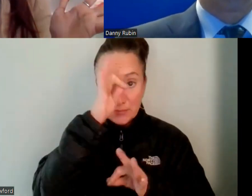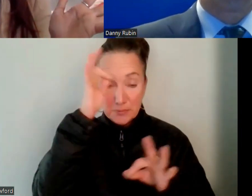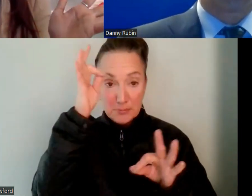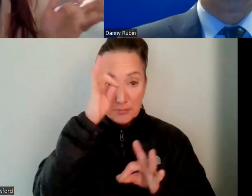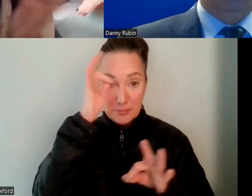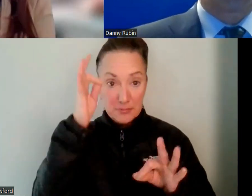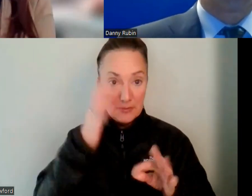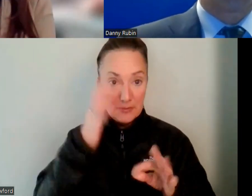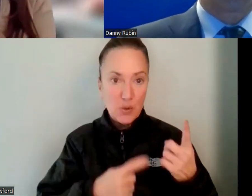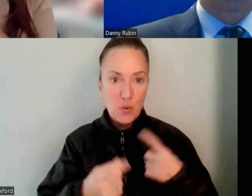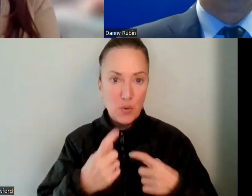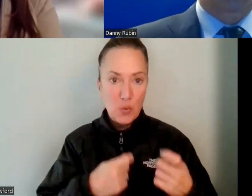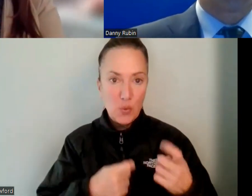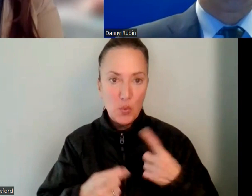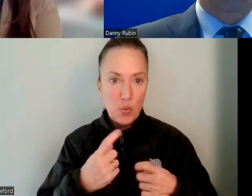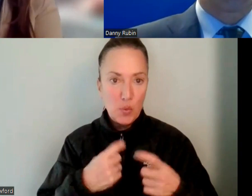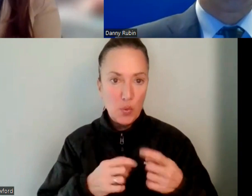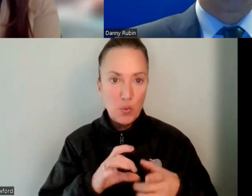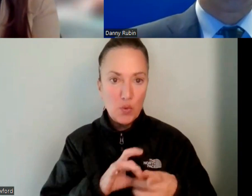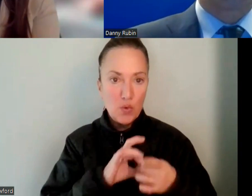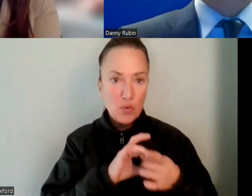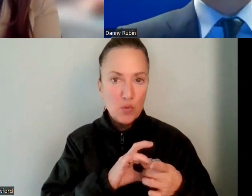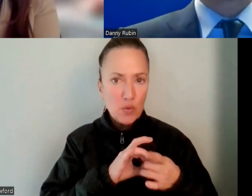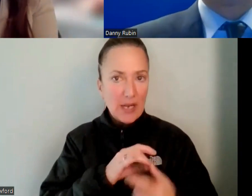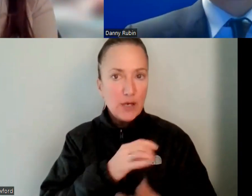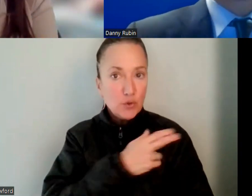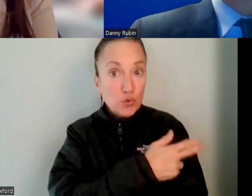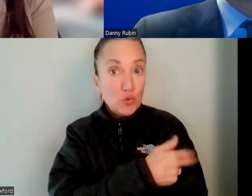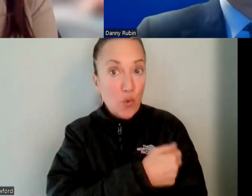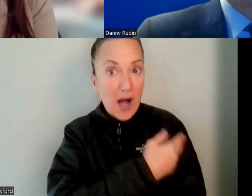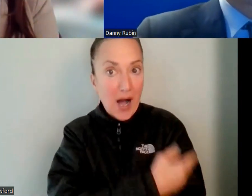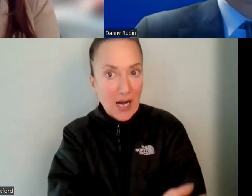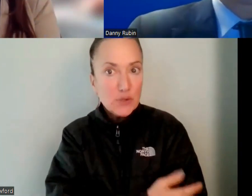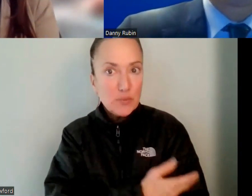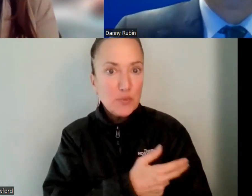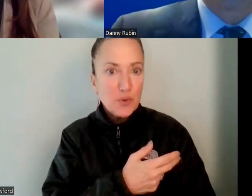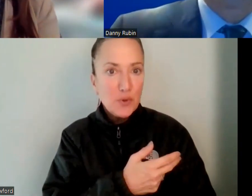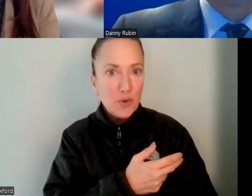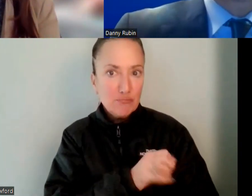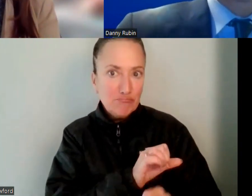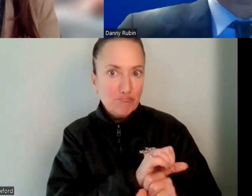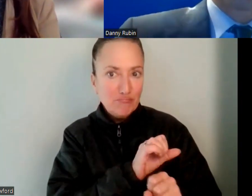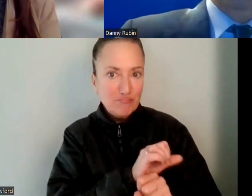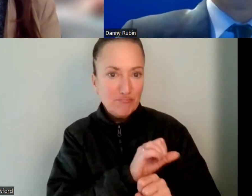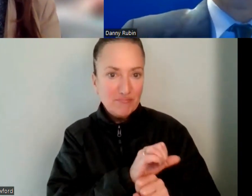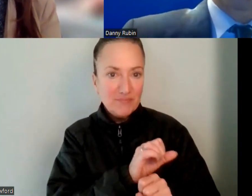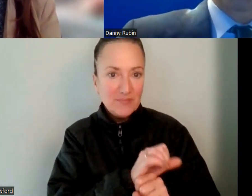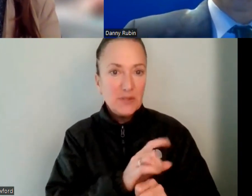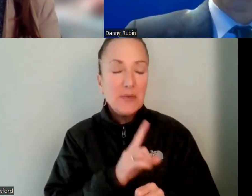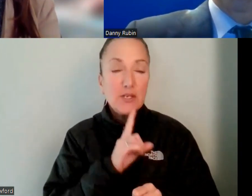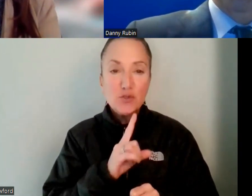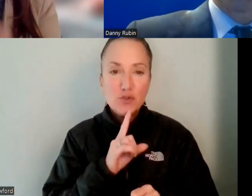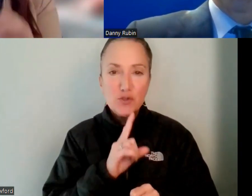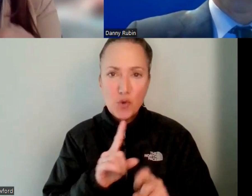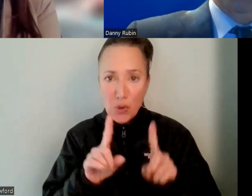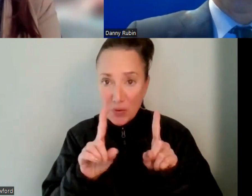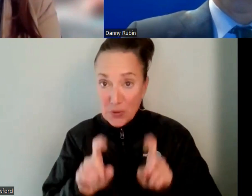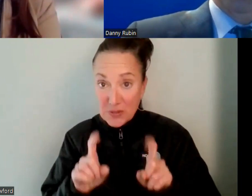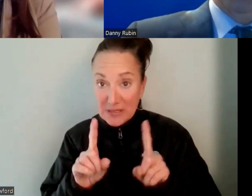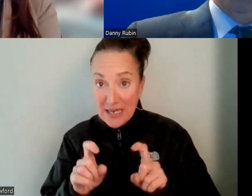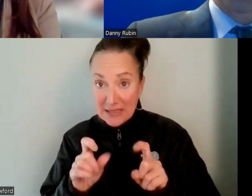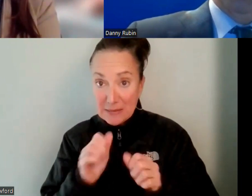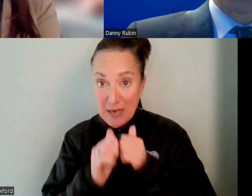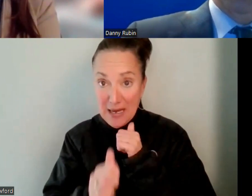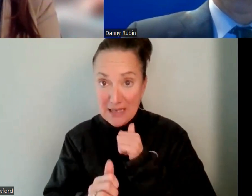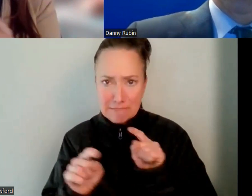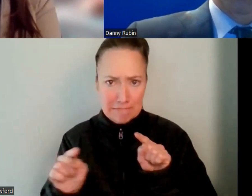They were a lot like related to hospital setting. So I really recommend you to make sure that you're doing, like if you are working